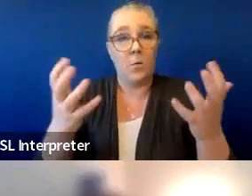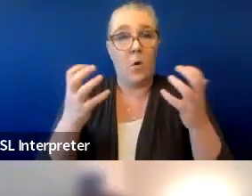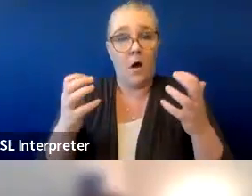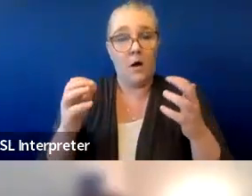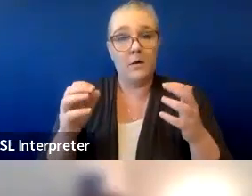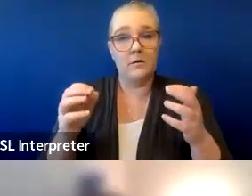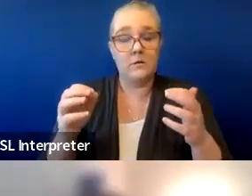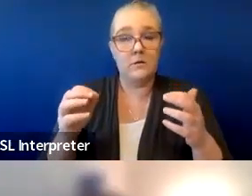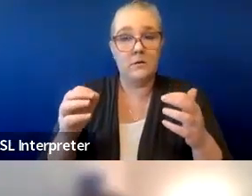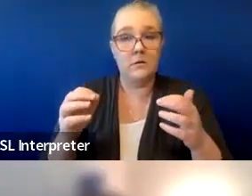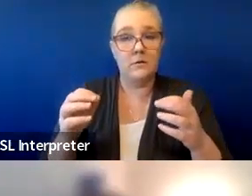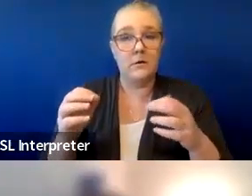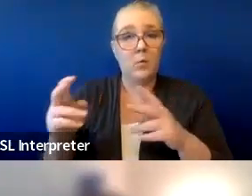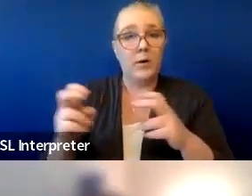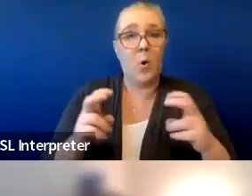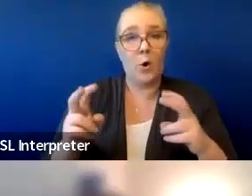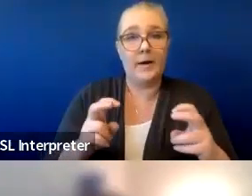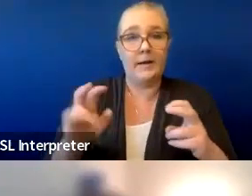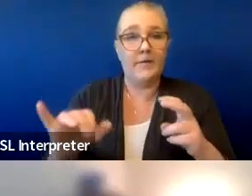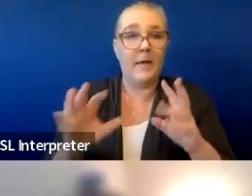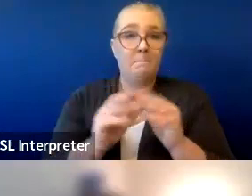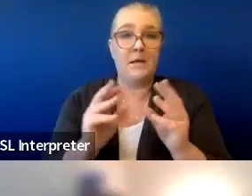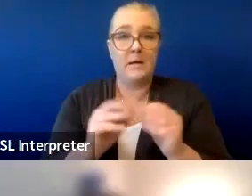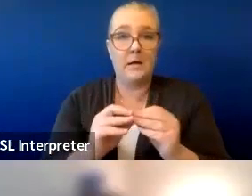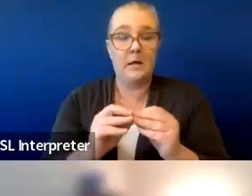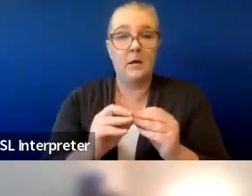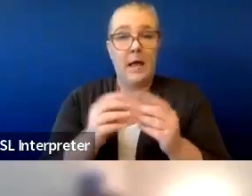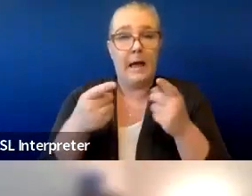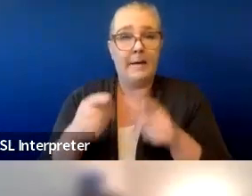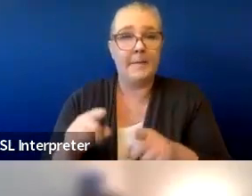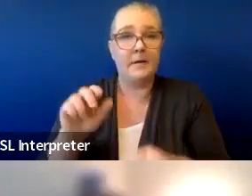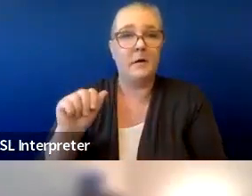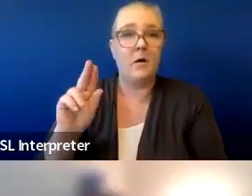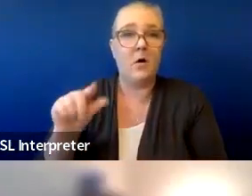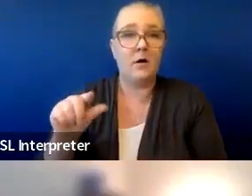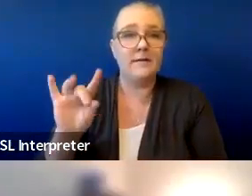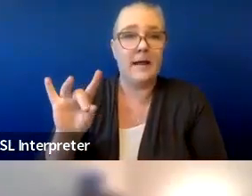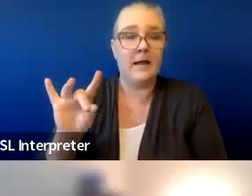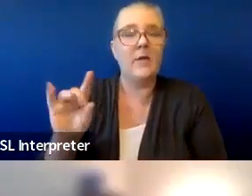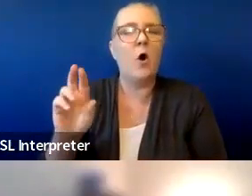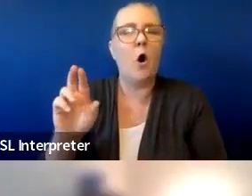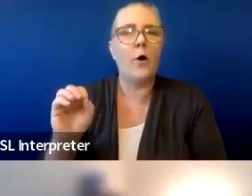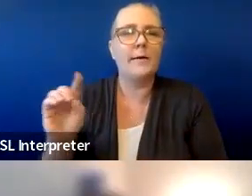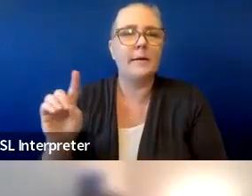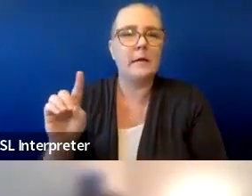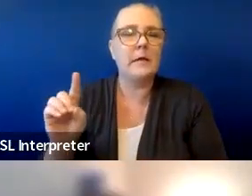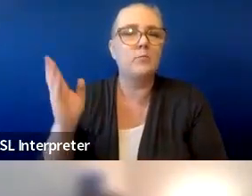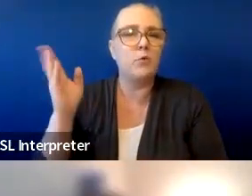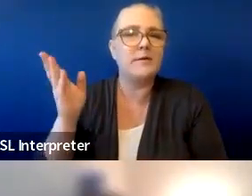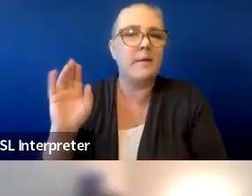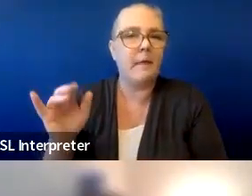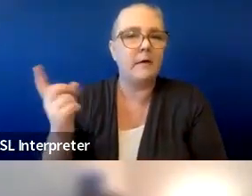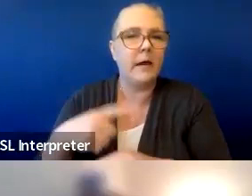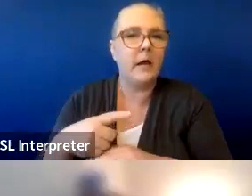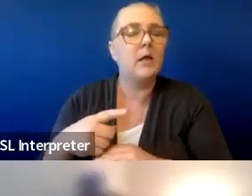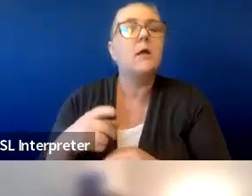of the meeting we had August 8th, where R&D did their presentation, just if you'd like to put your